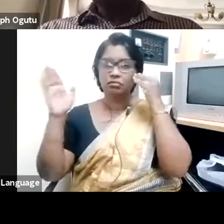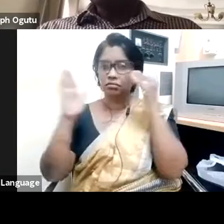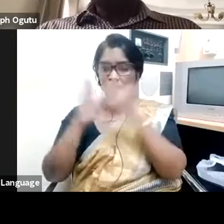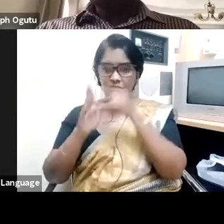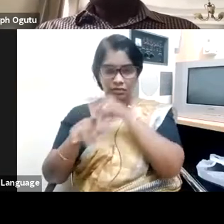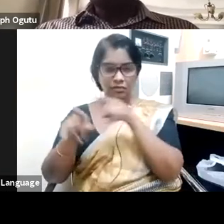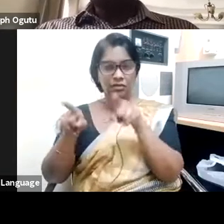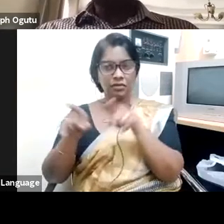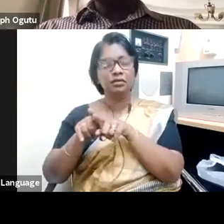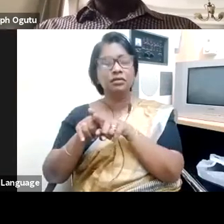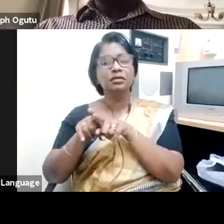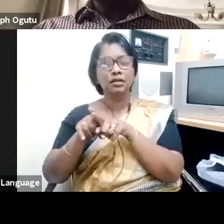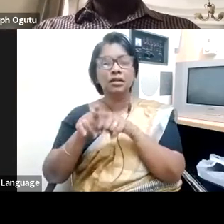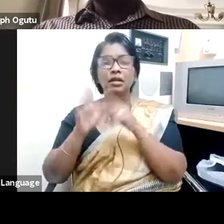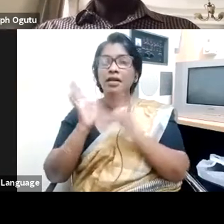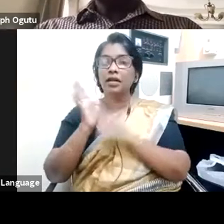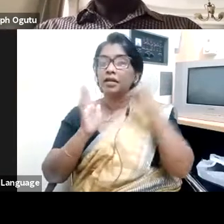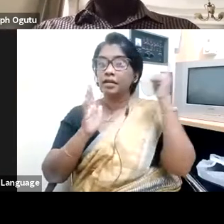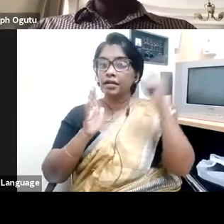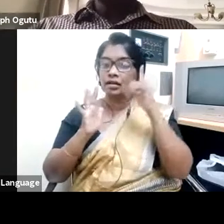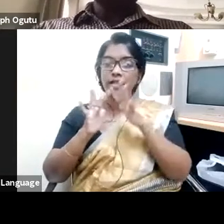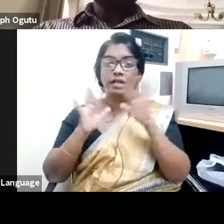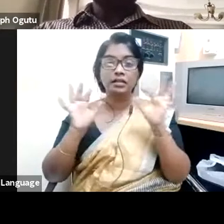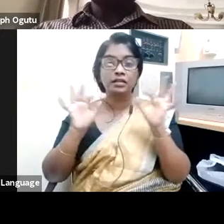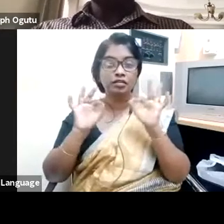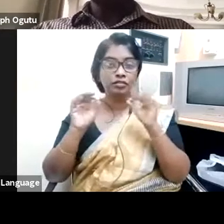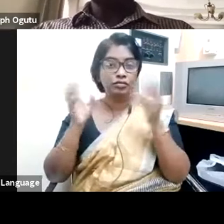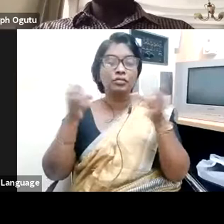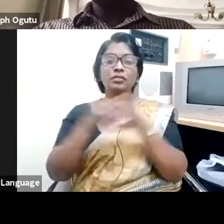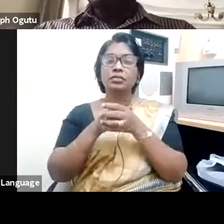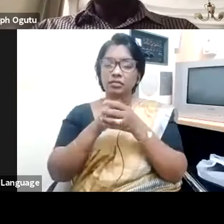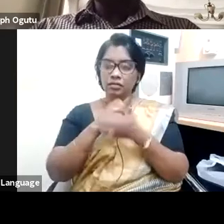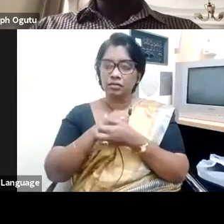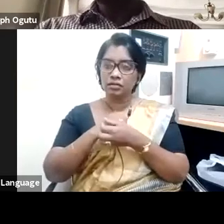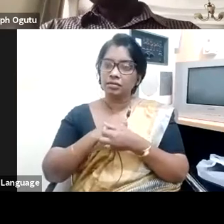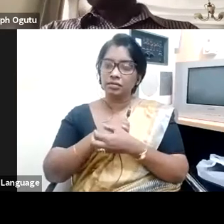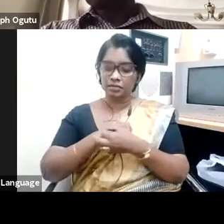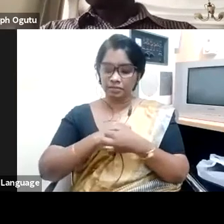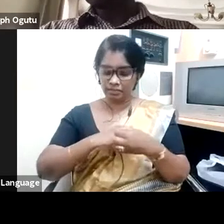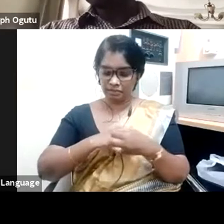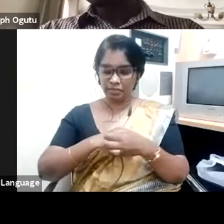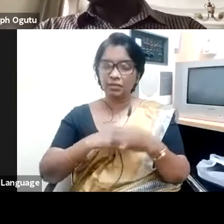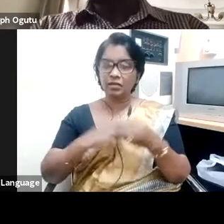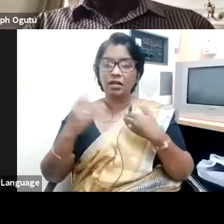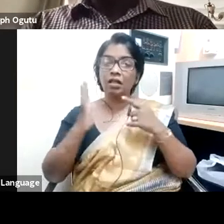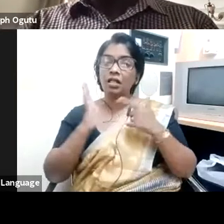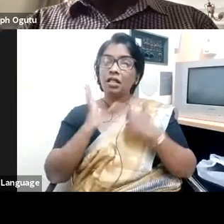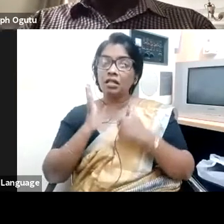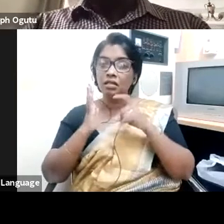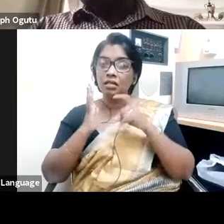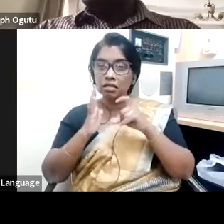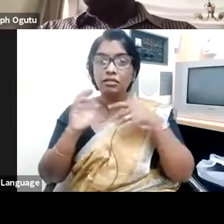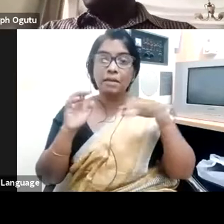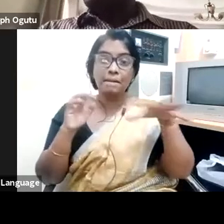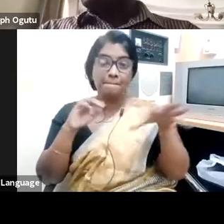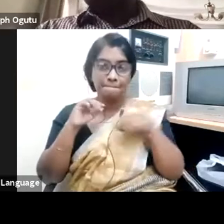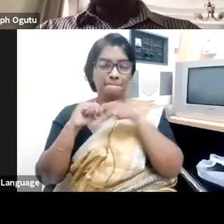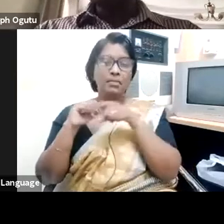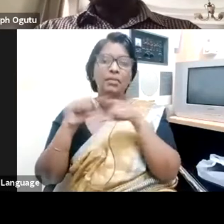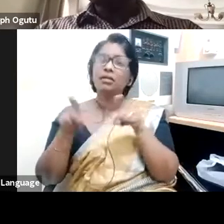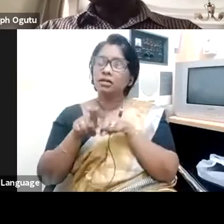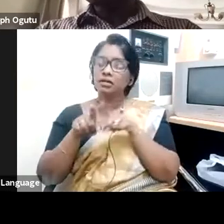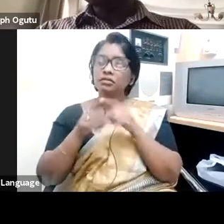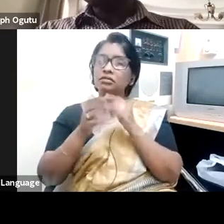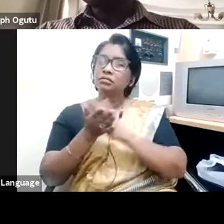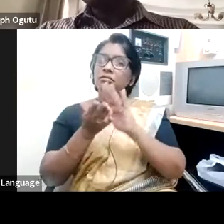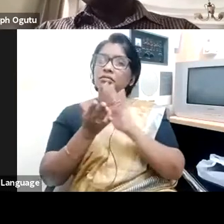to see how we can lift the floor, leveraging on technology in order to deliver solutions to our people. That